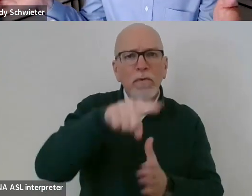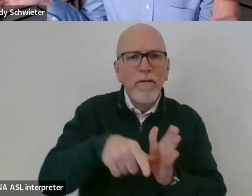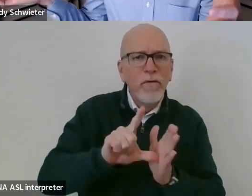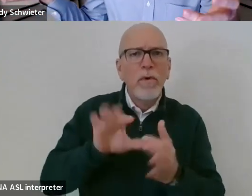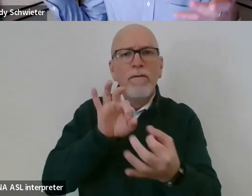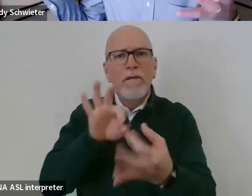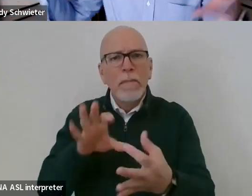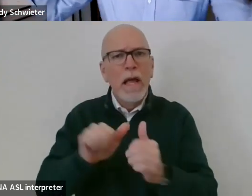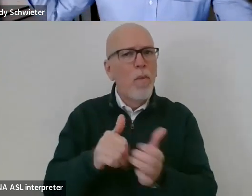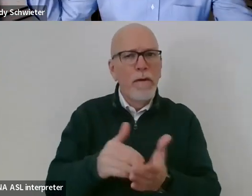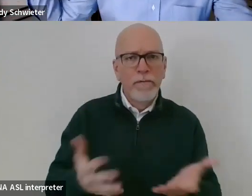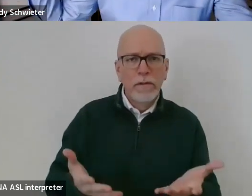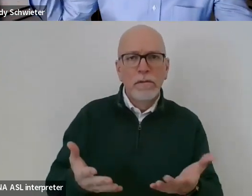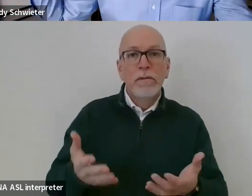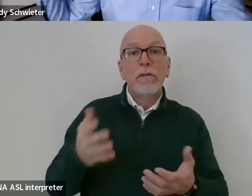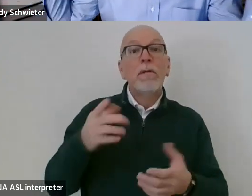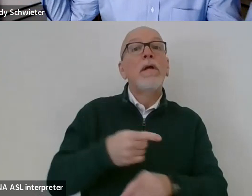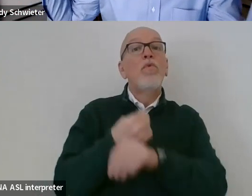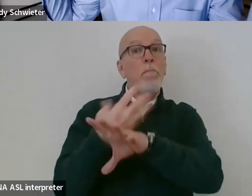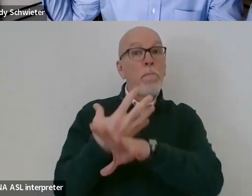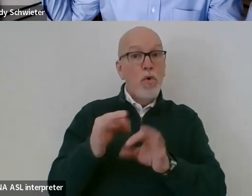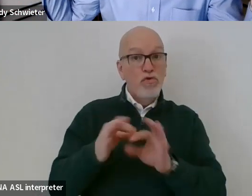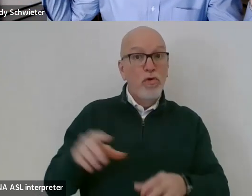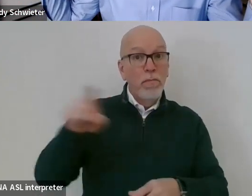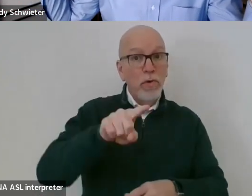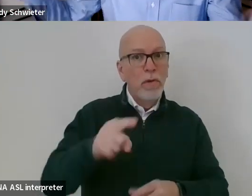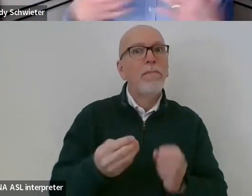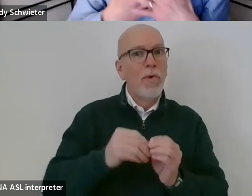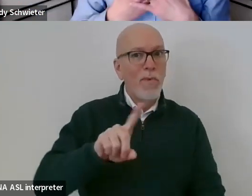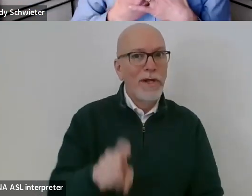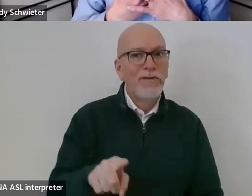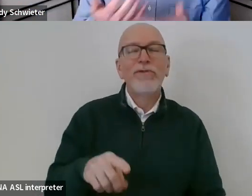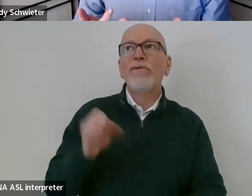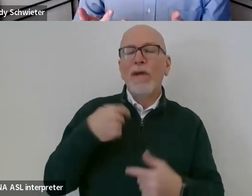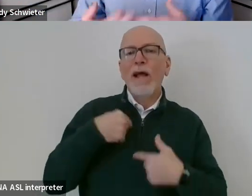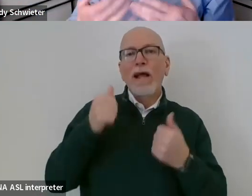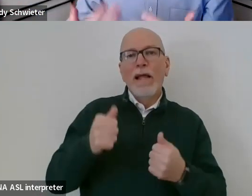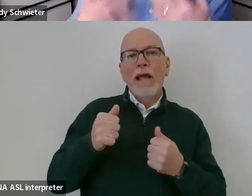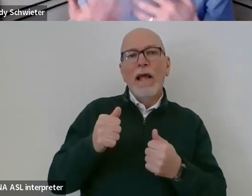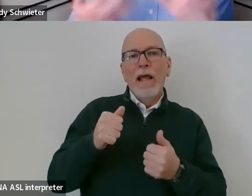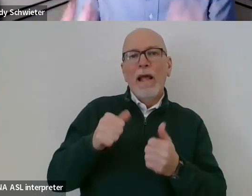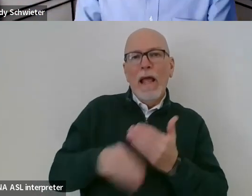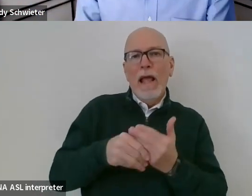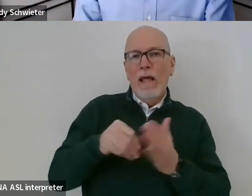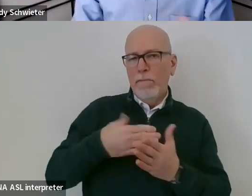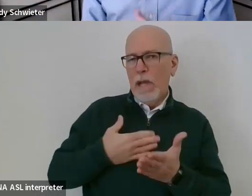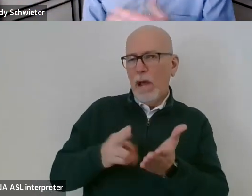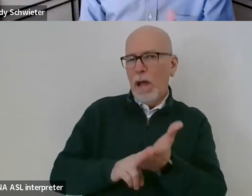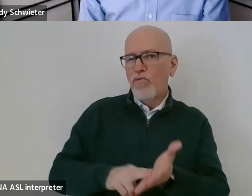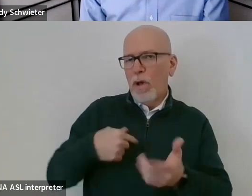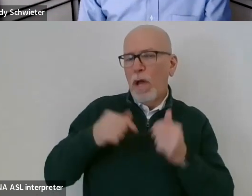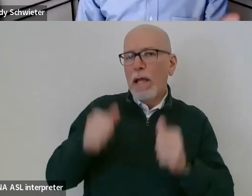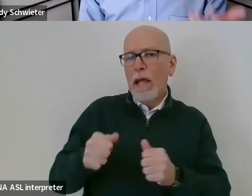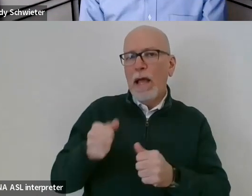feedback? And when we start looking at remote interpreters, I have those same questions. And I can put things in my contracts. I can make some requirements